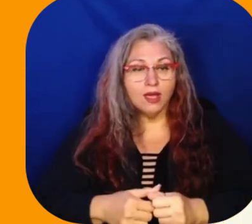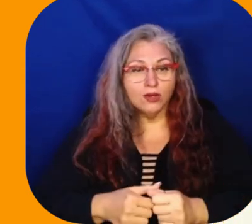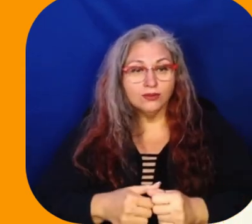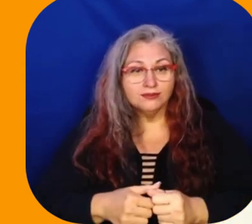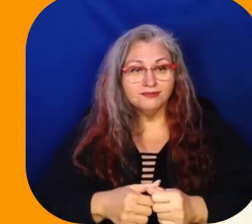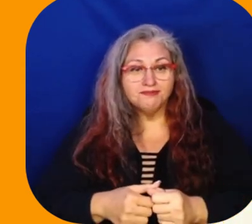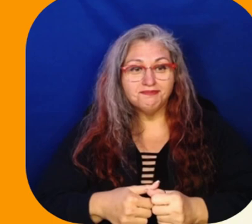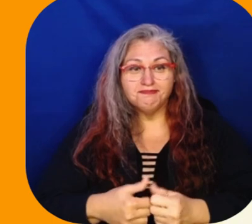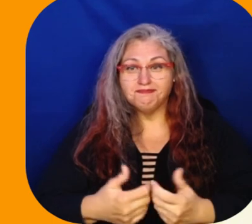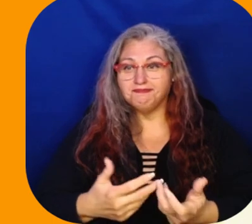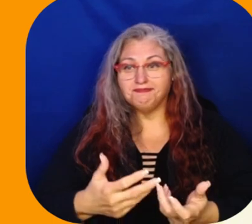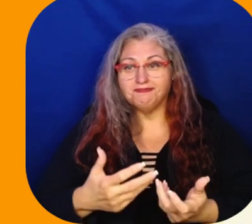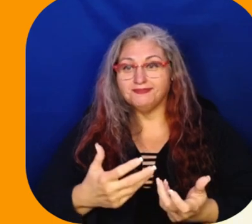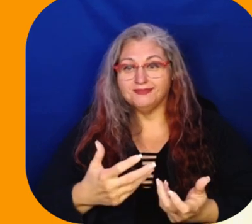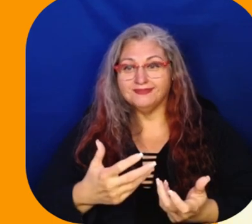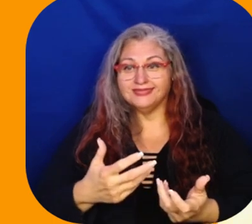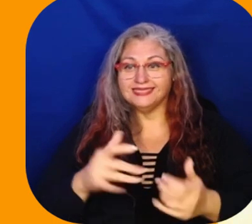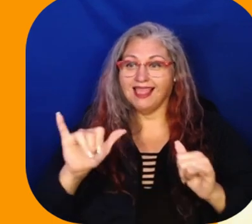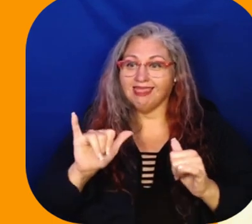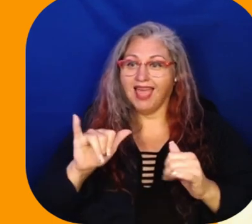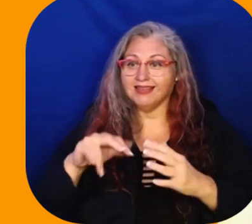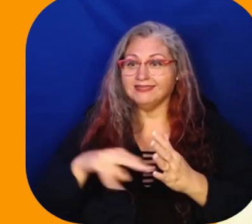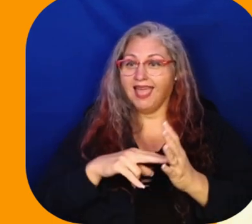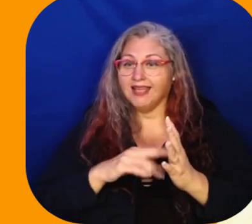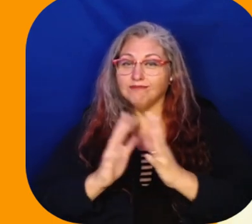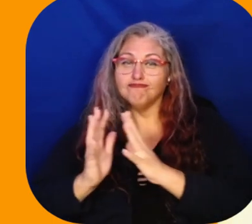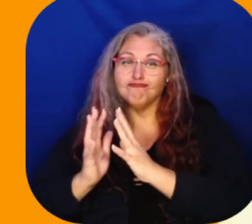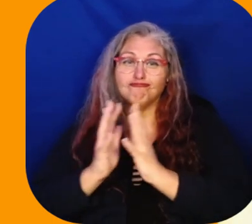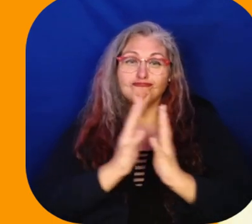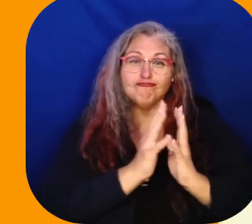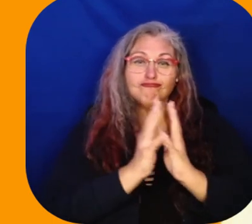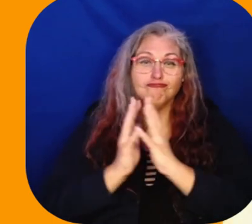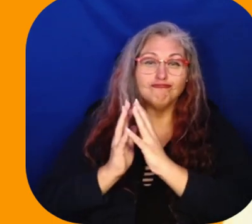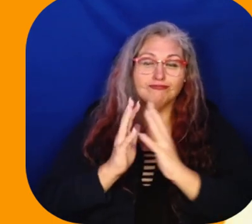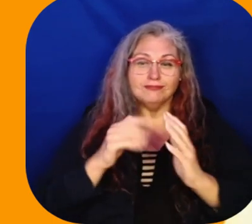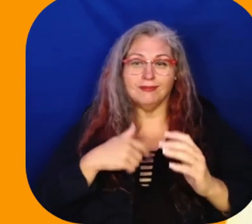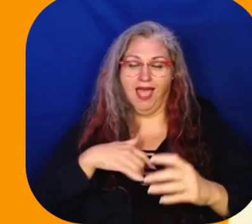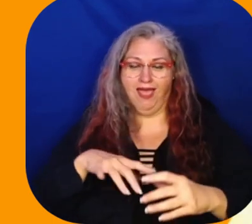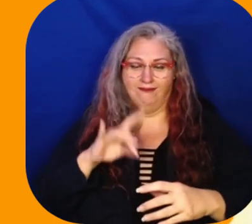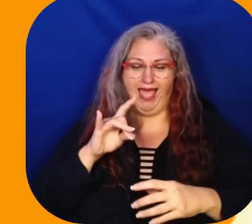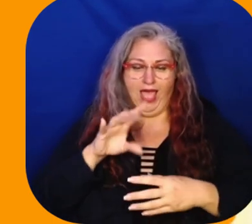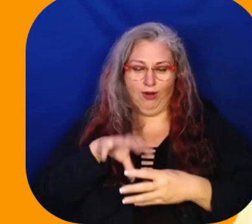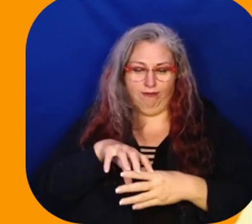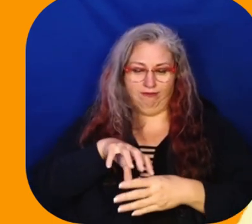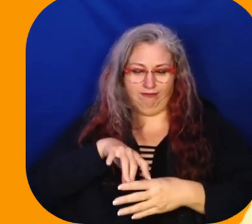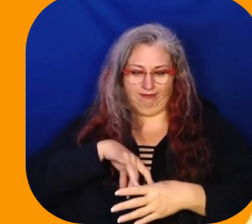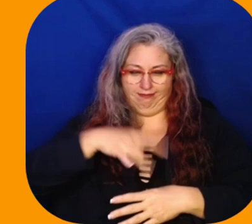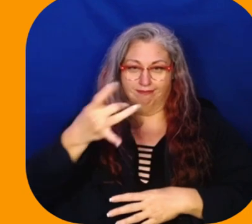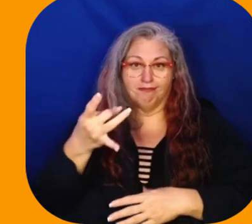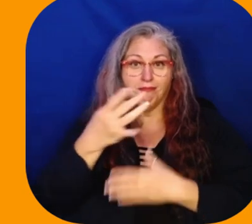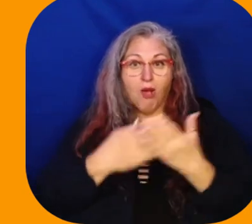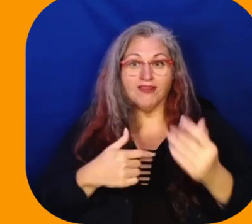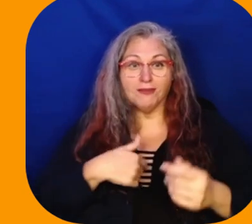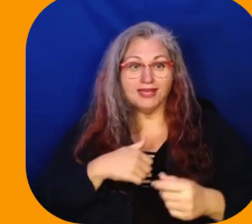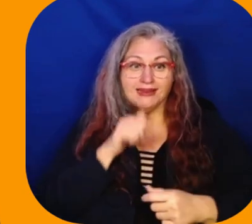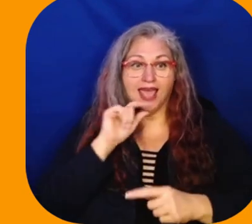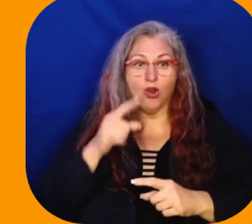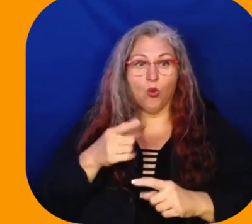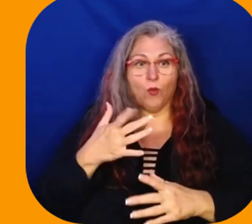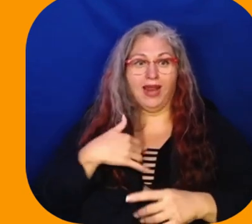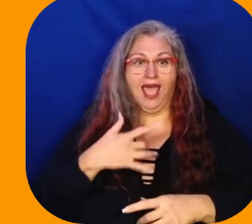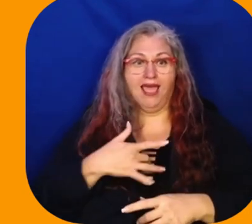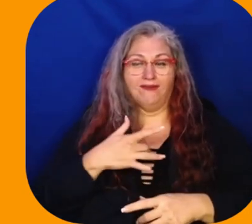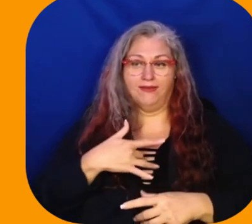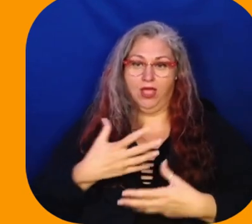it's just a dance, you know. And I feel like I found a part of myself. Like, not only am I finding a part of myself that I feel lived in me that I didn't